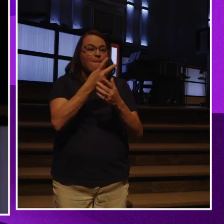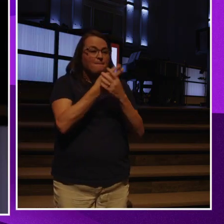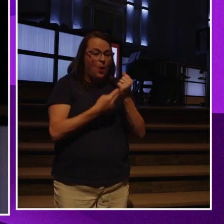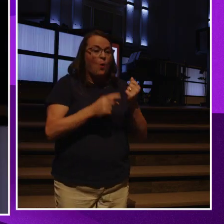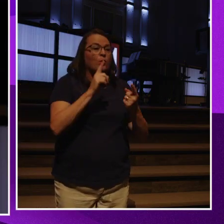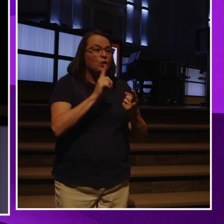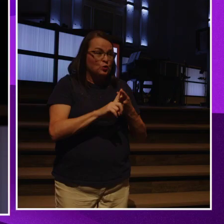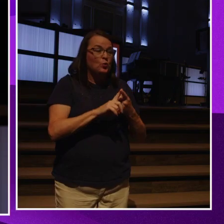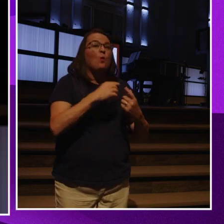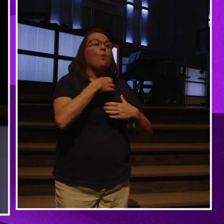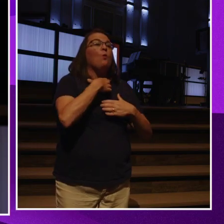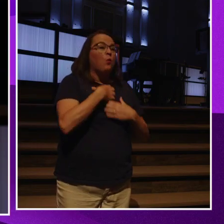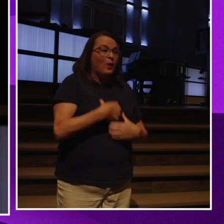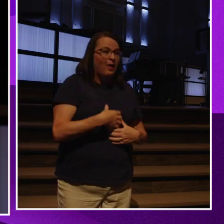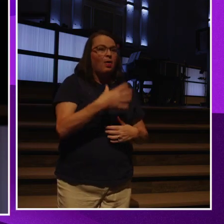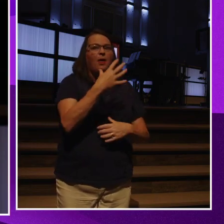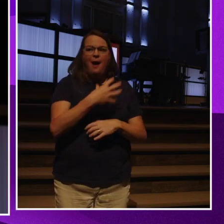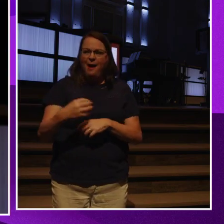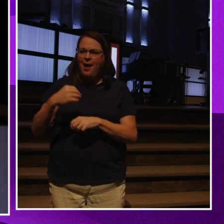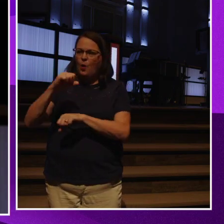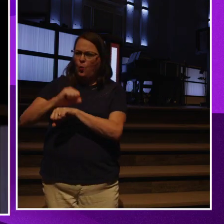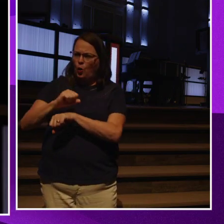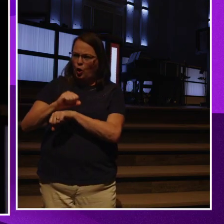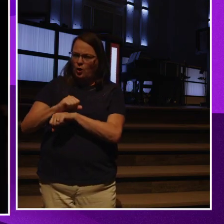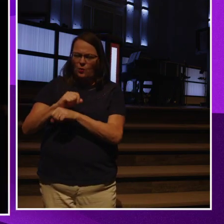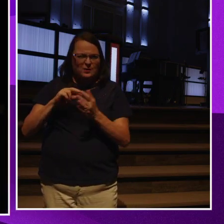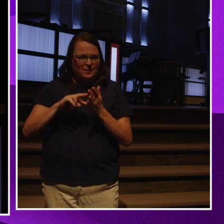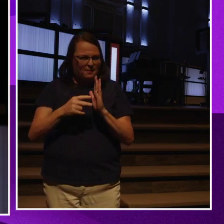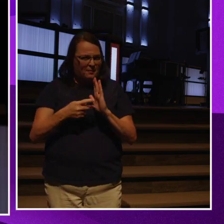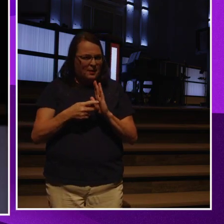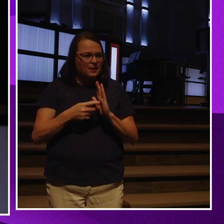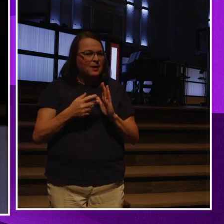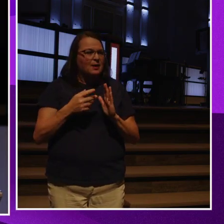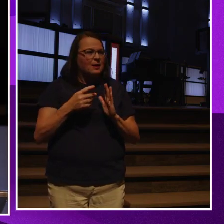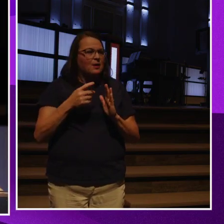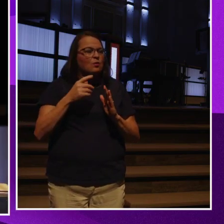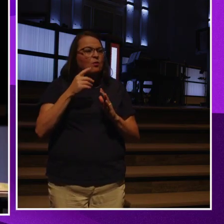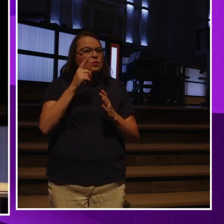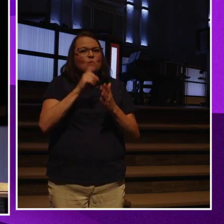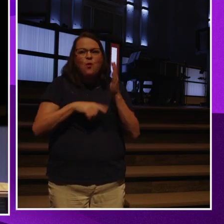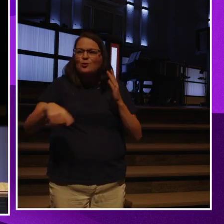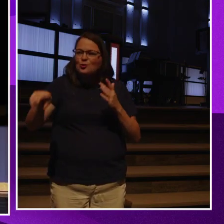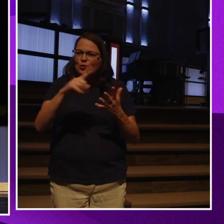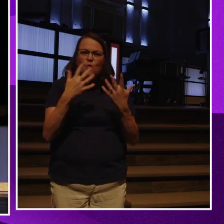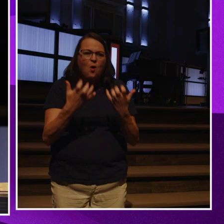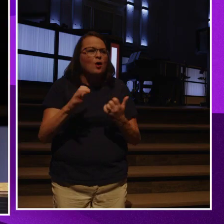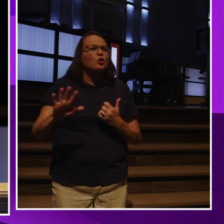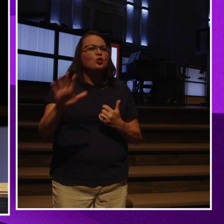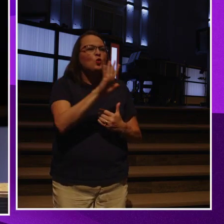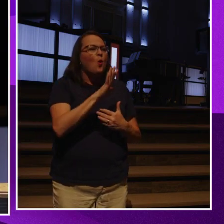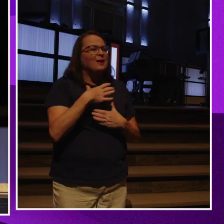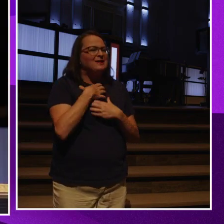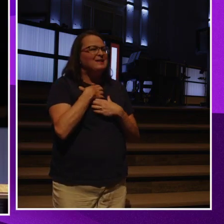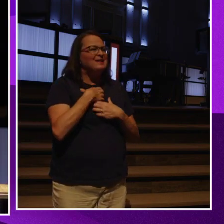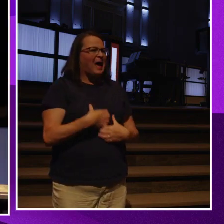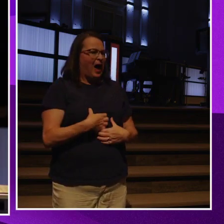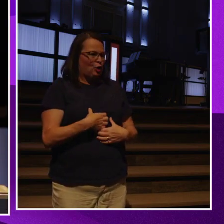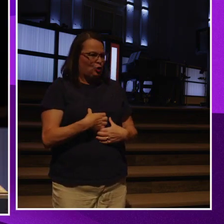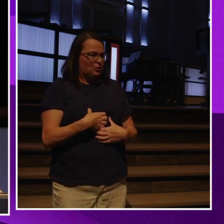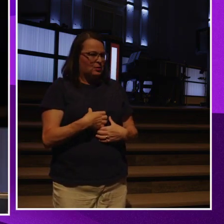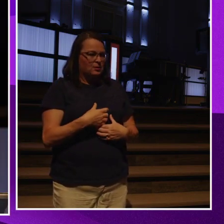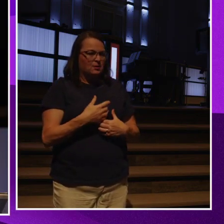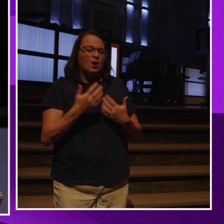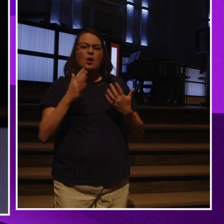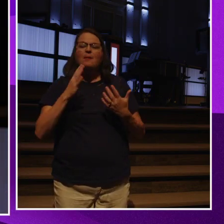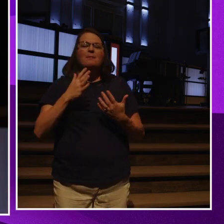and to work. Well, what is that will? It's what you want. It's your desires. You might call this